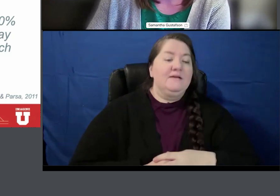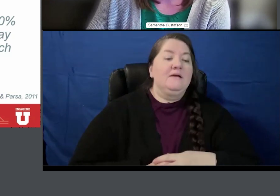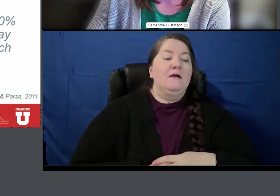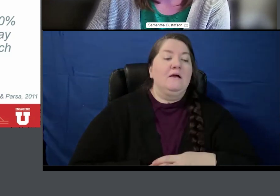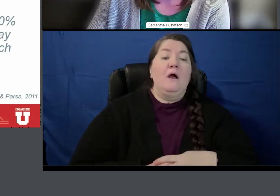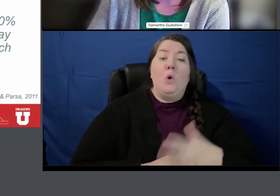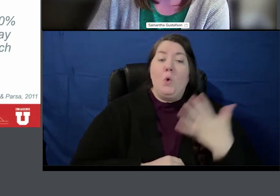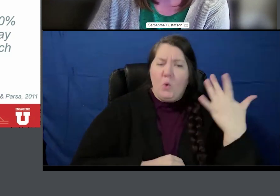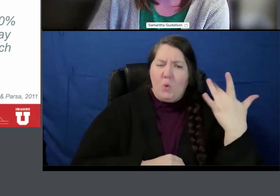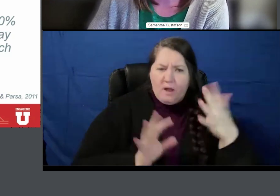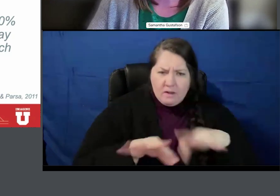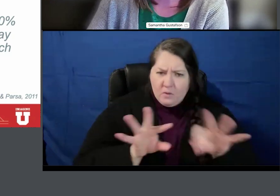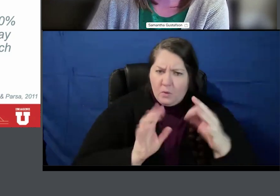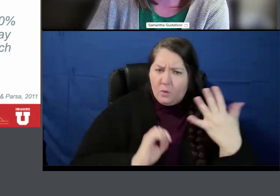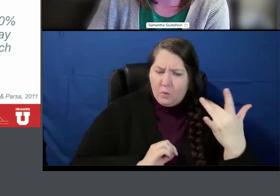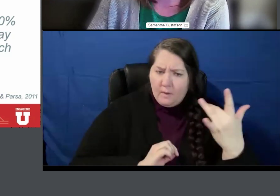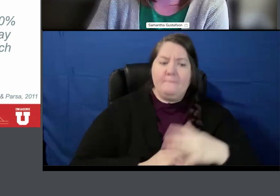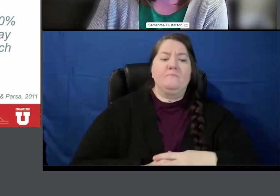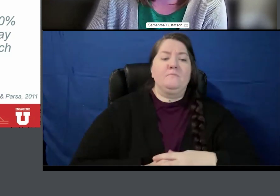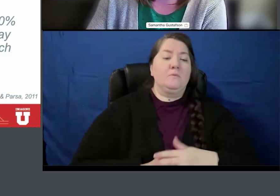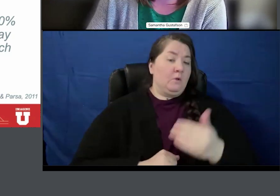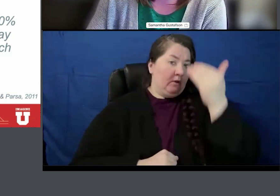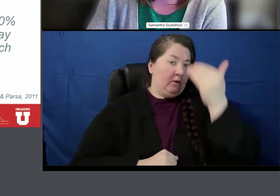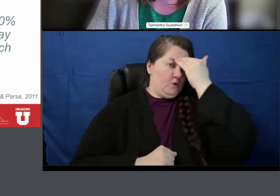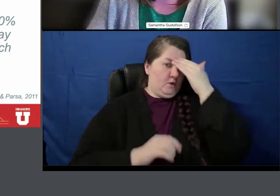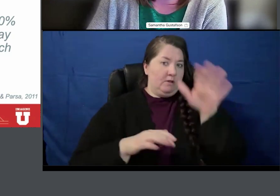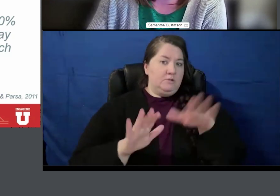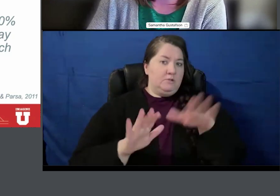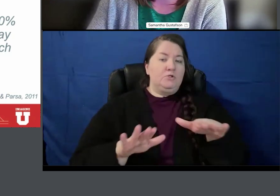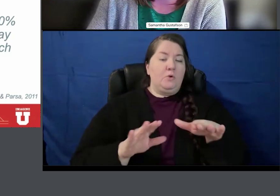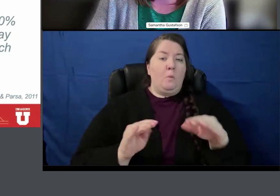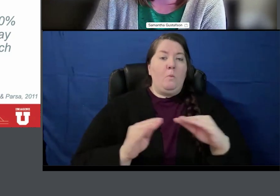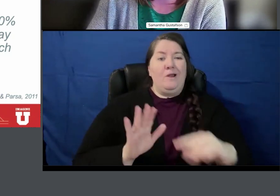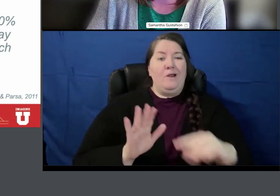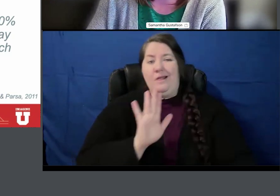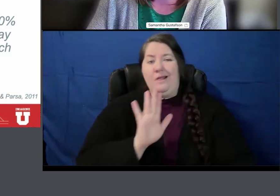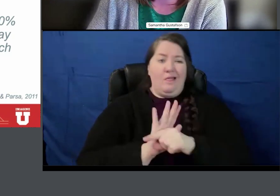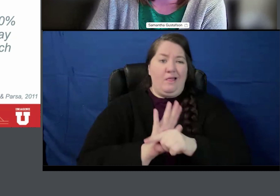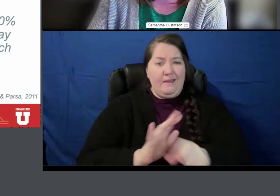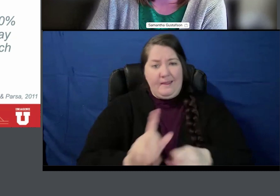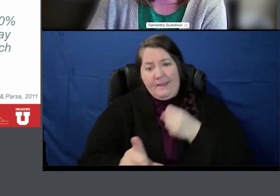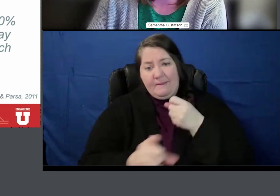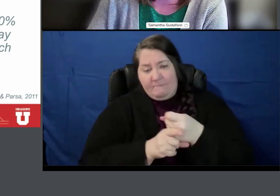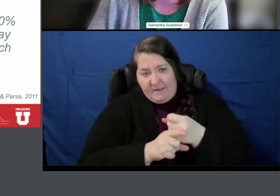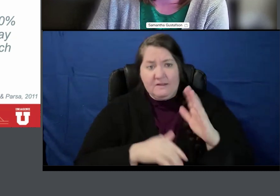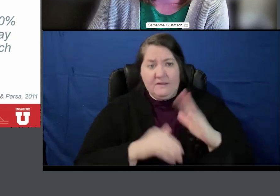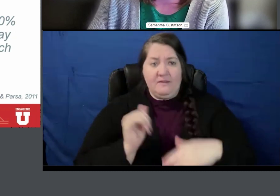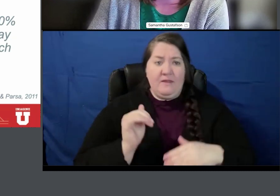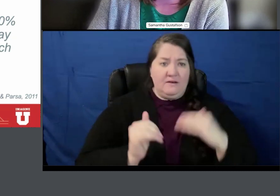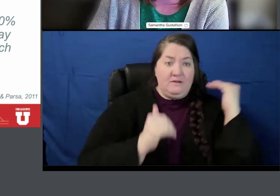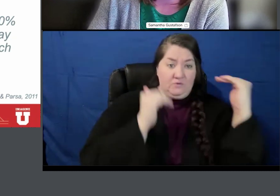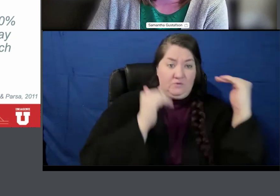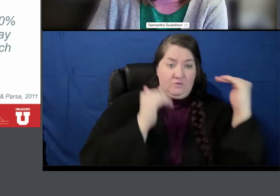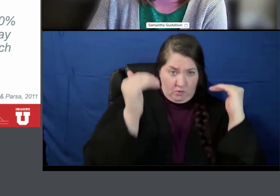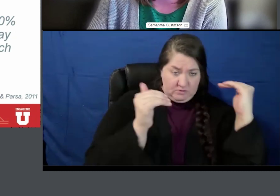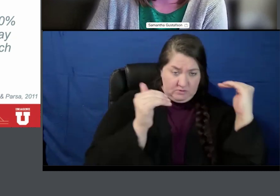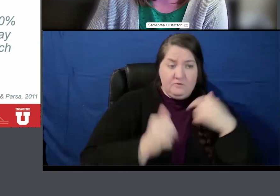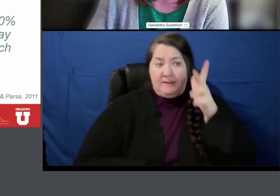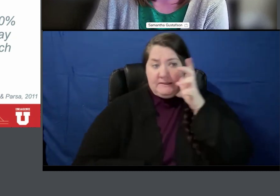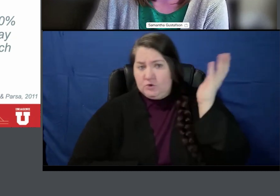matters because we know that children are more negatively impacted by noise than adults when they're listening to